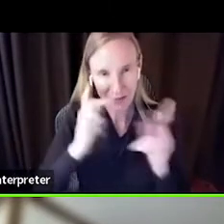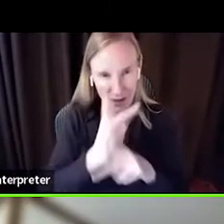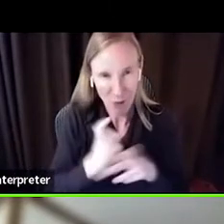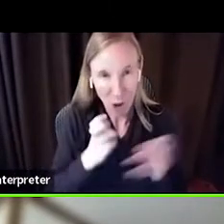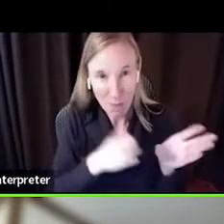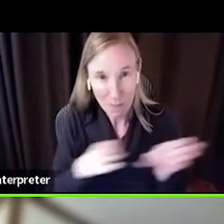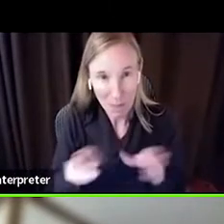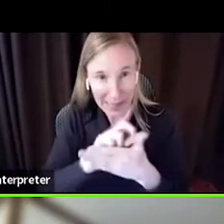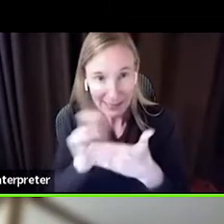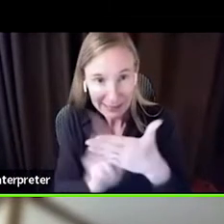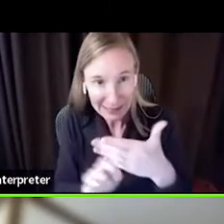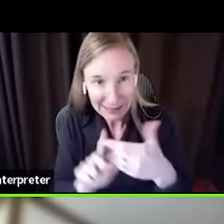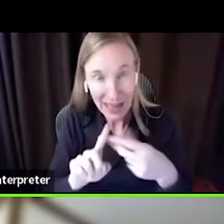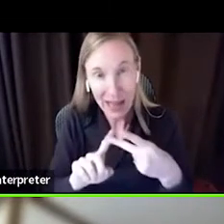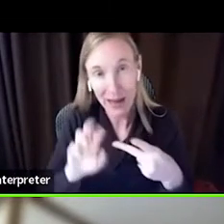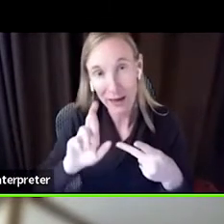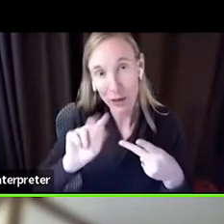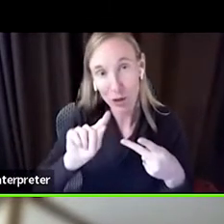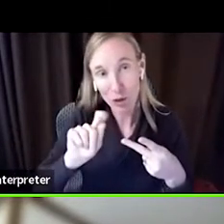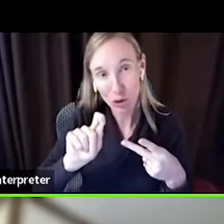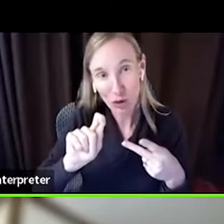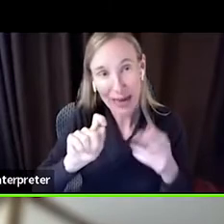process for qualified health plans.